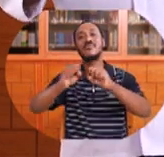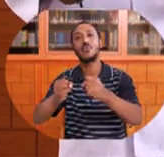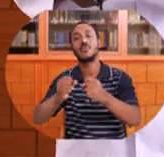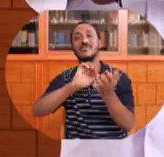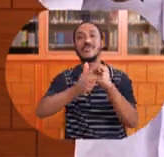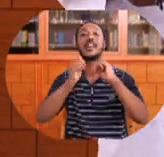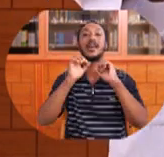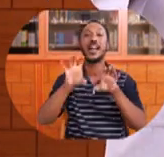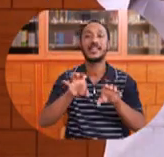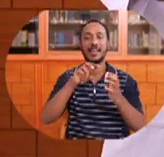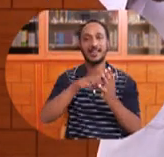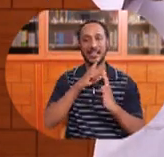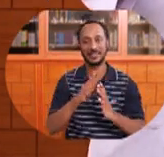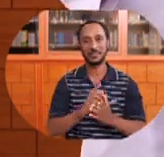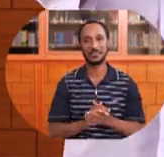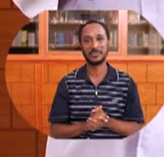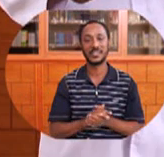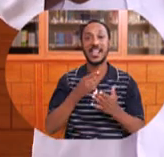can be easily removed.